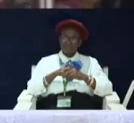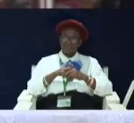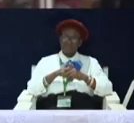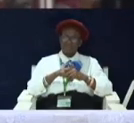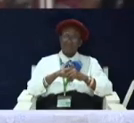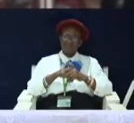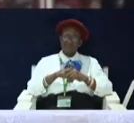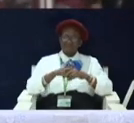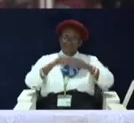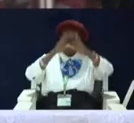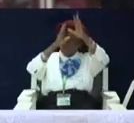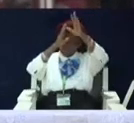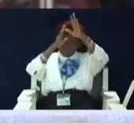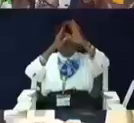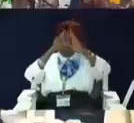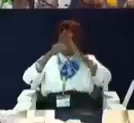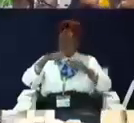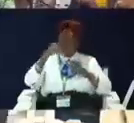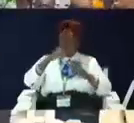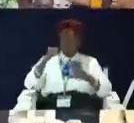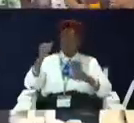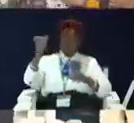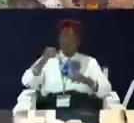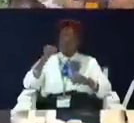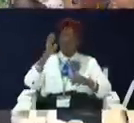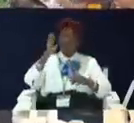Daddy says they will die before you.